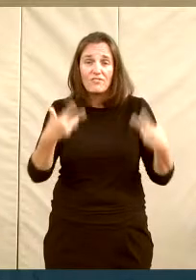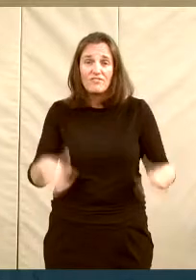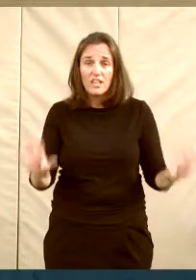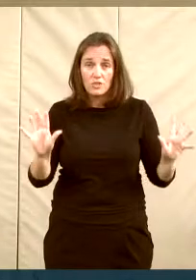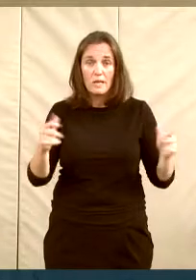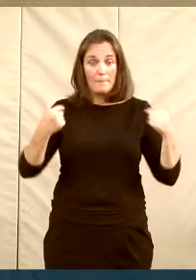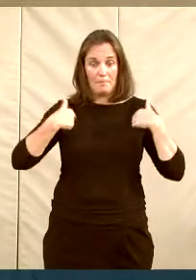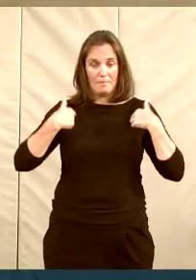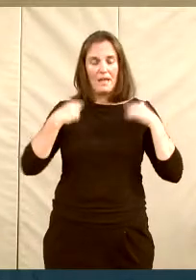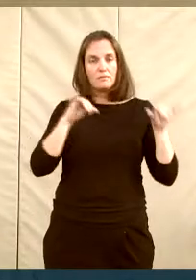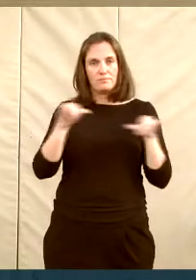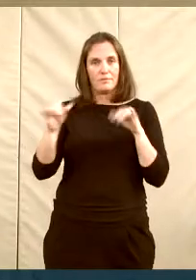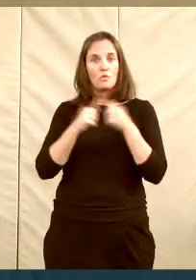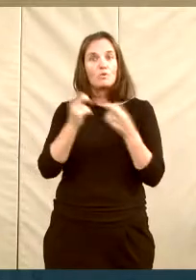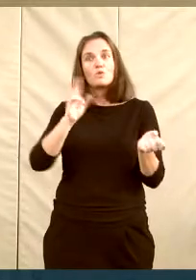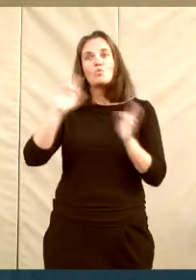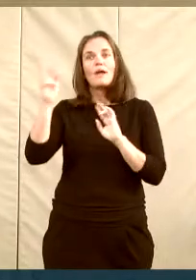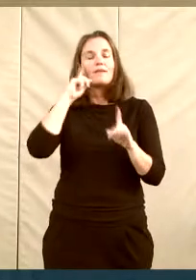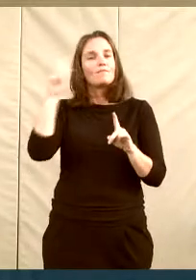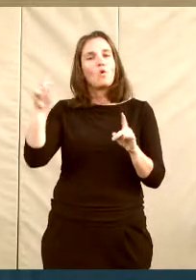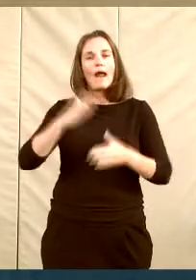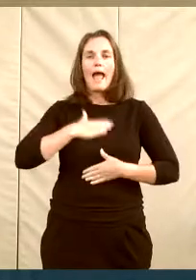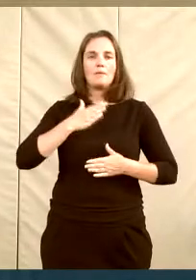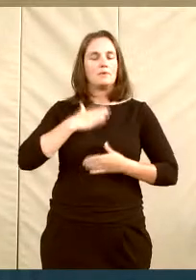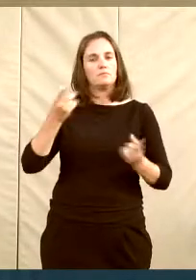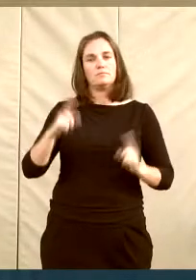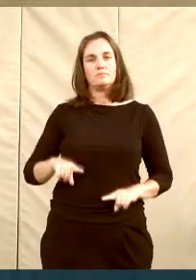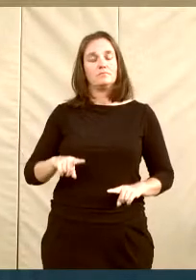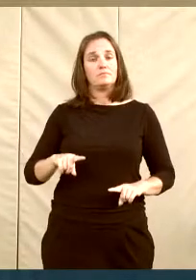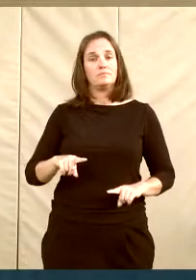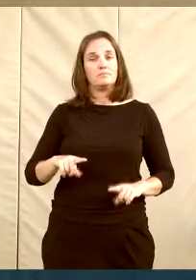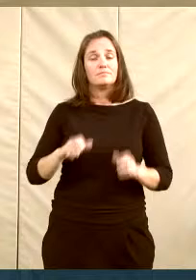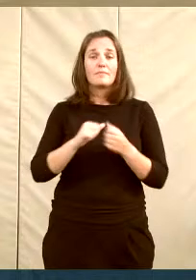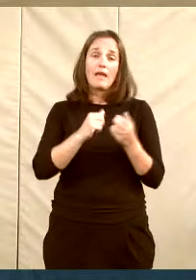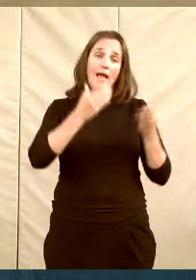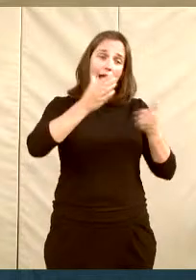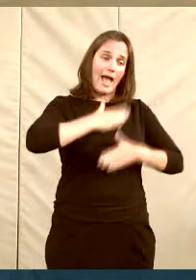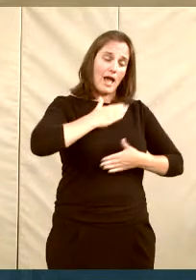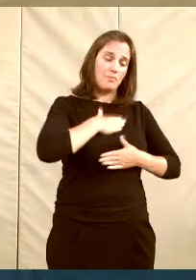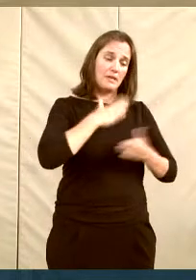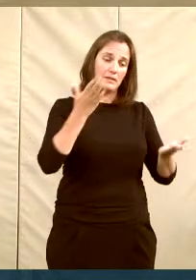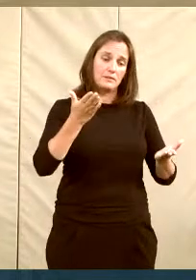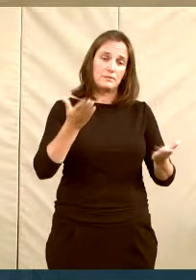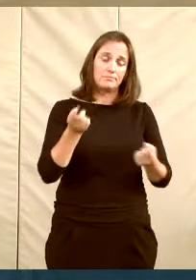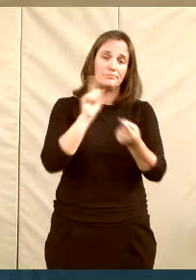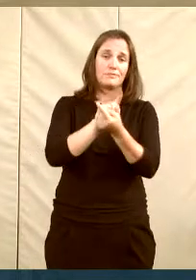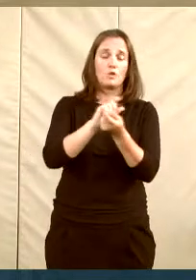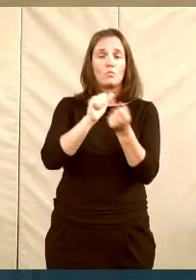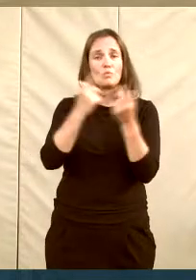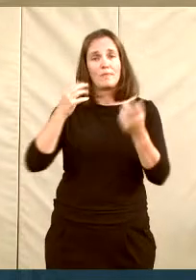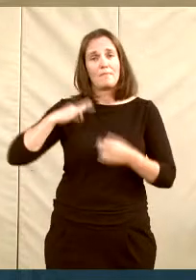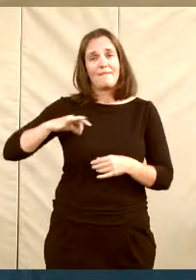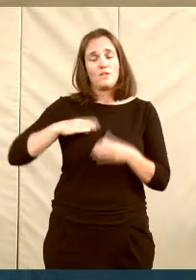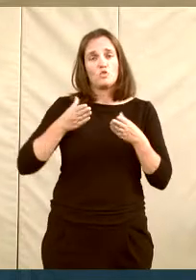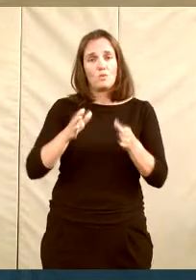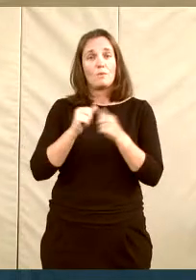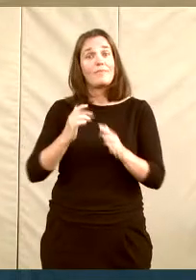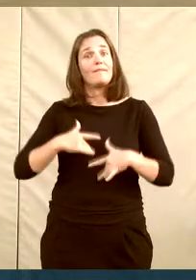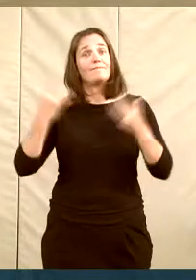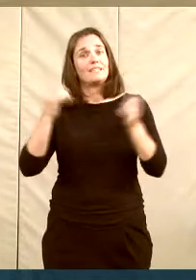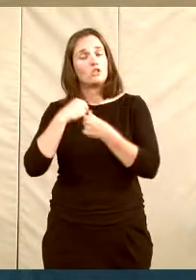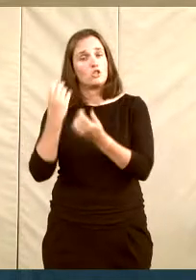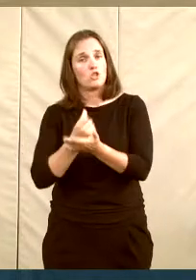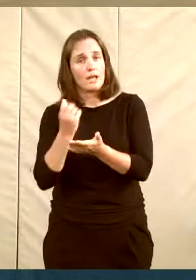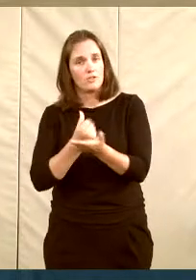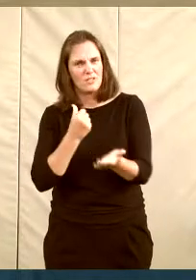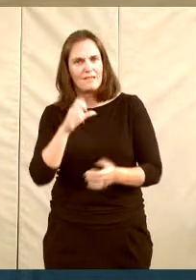us, was ready for serendipity, the place where happiness collides in a beneficial way with events and chances.